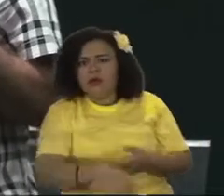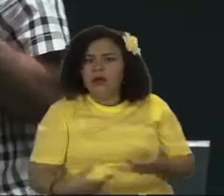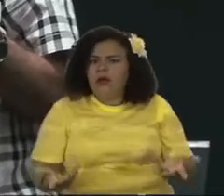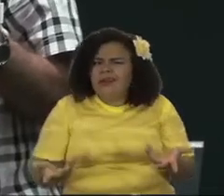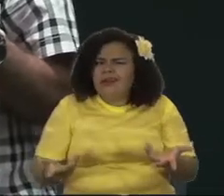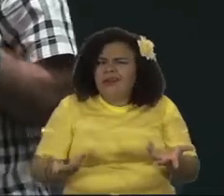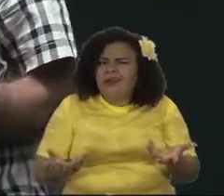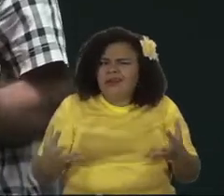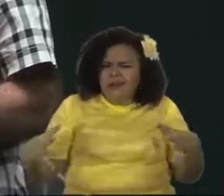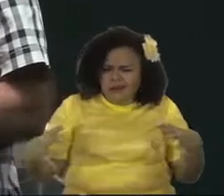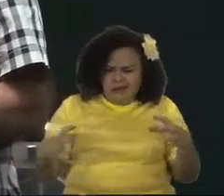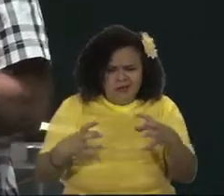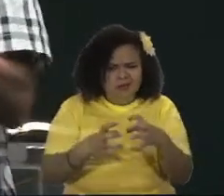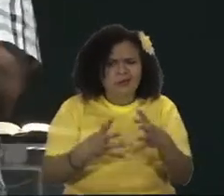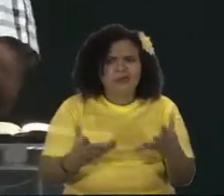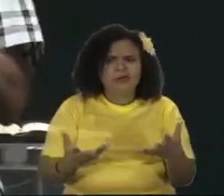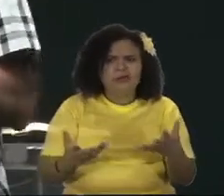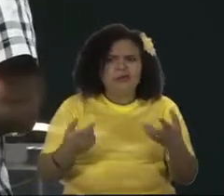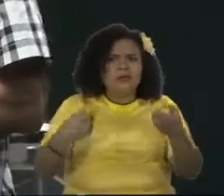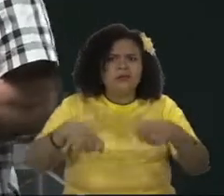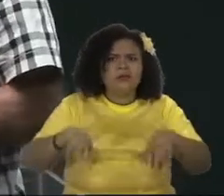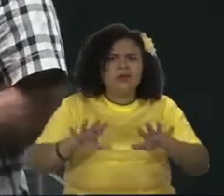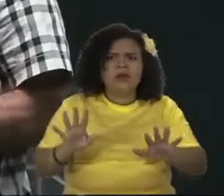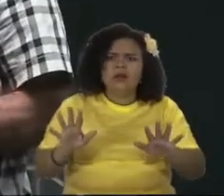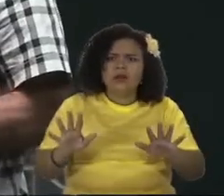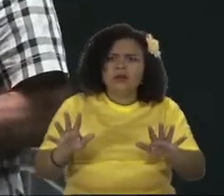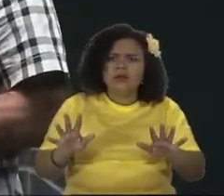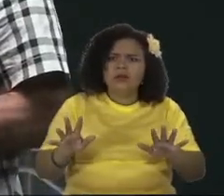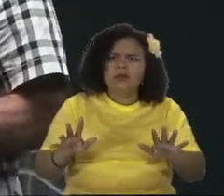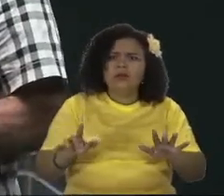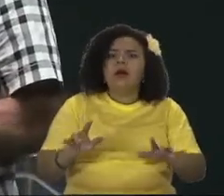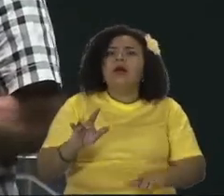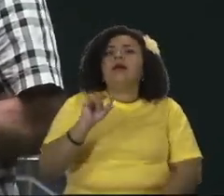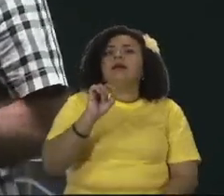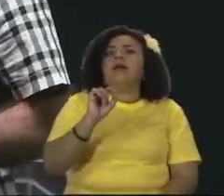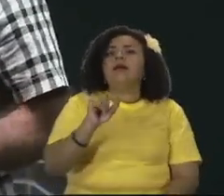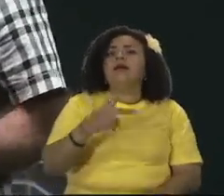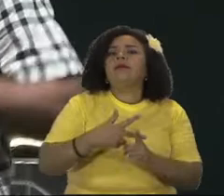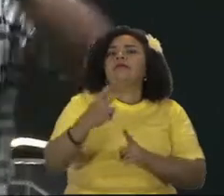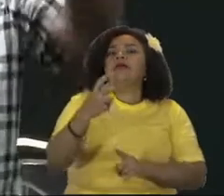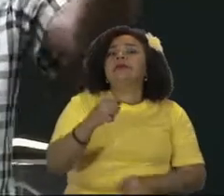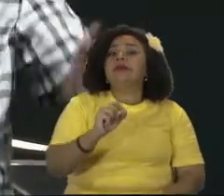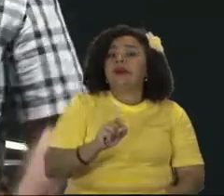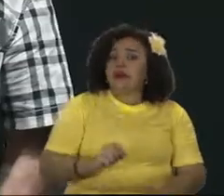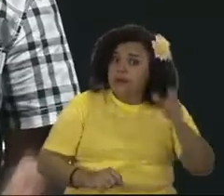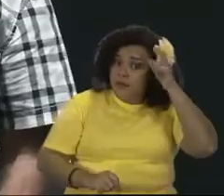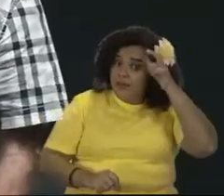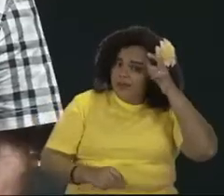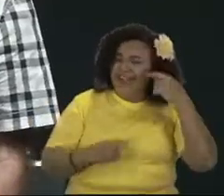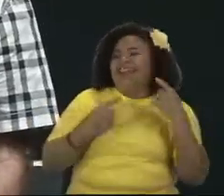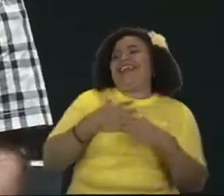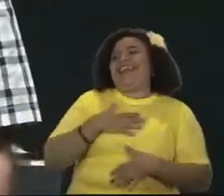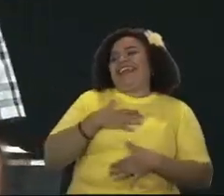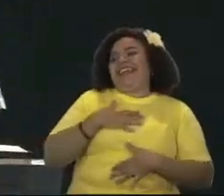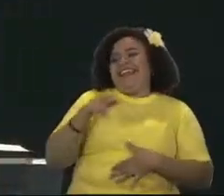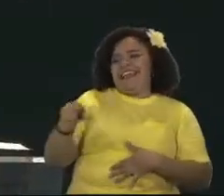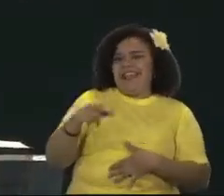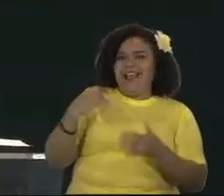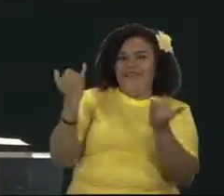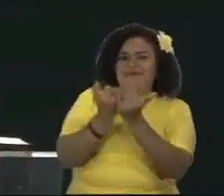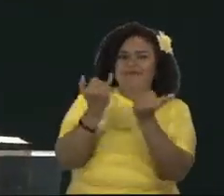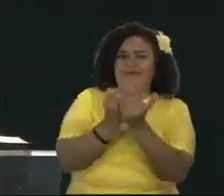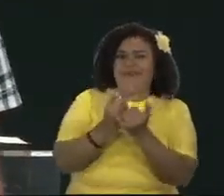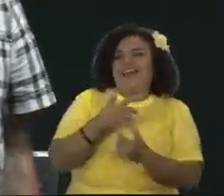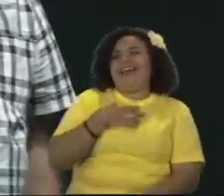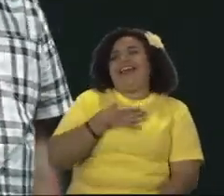who follow them just by the work of the hell. And we must fix it. That's why you cannot